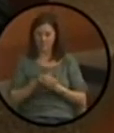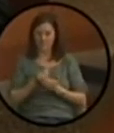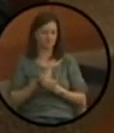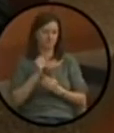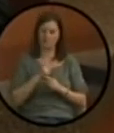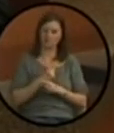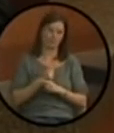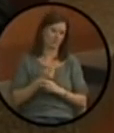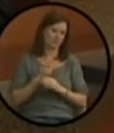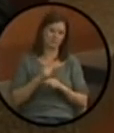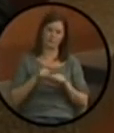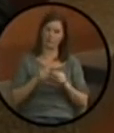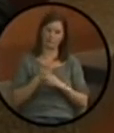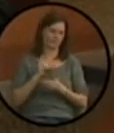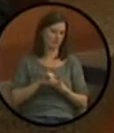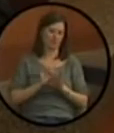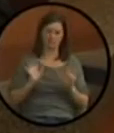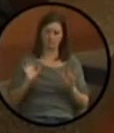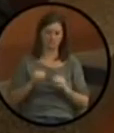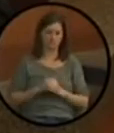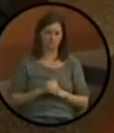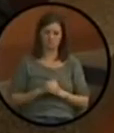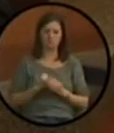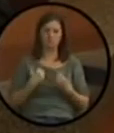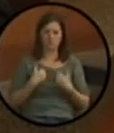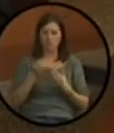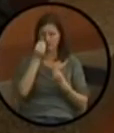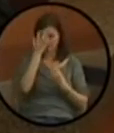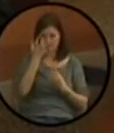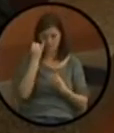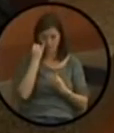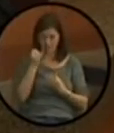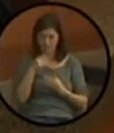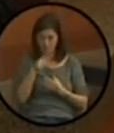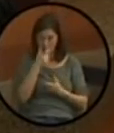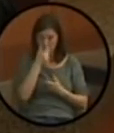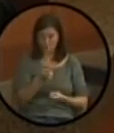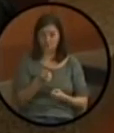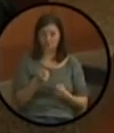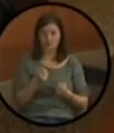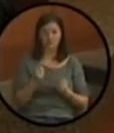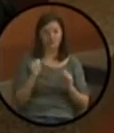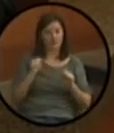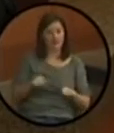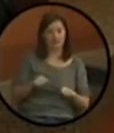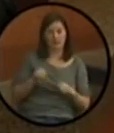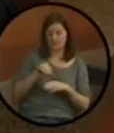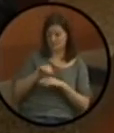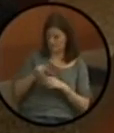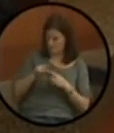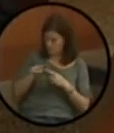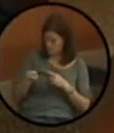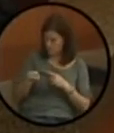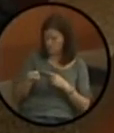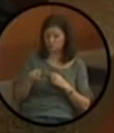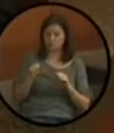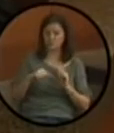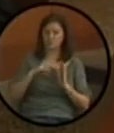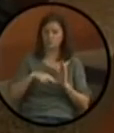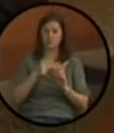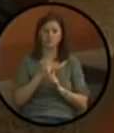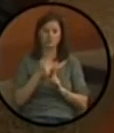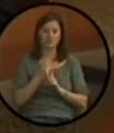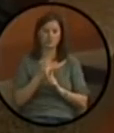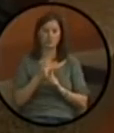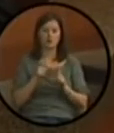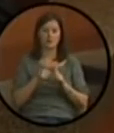use. And I've got some information here. If you'd like to be if you're interested in it, I can forward it to you and let you have a look at it. But